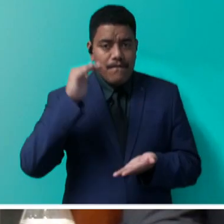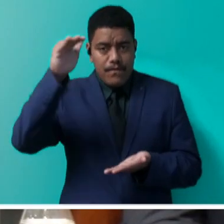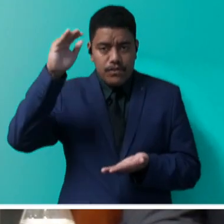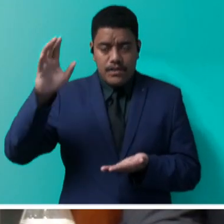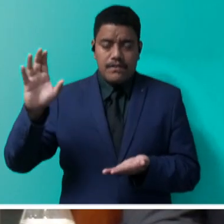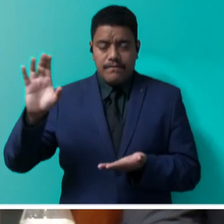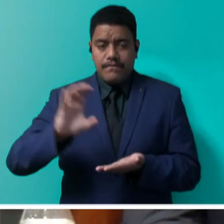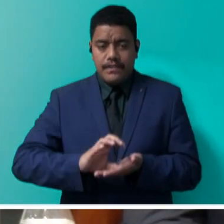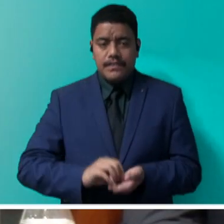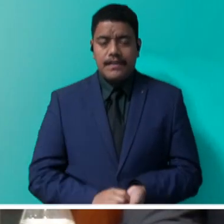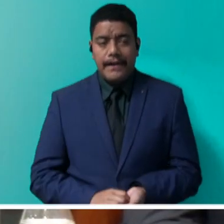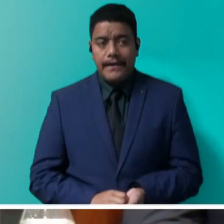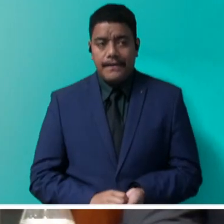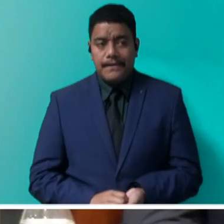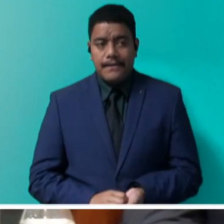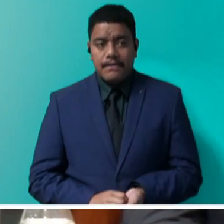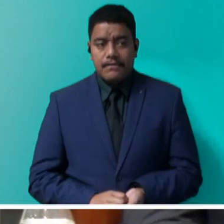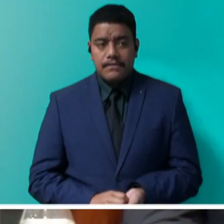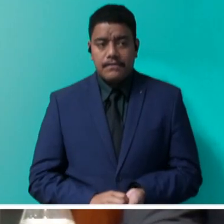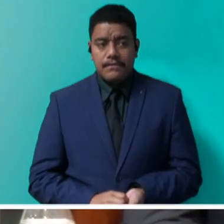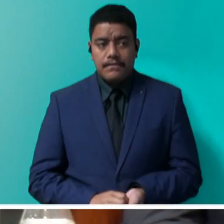cycles, including the upcoming